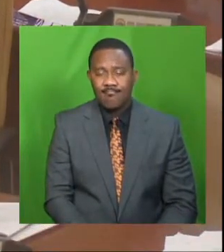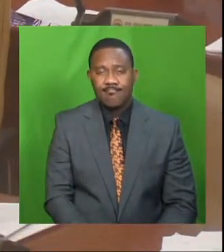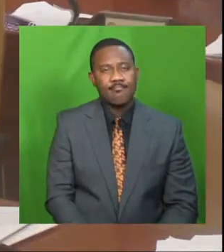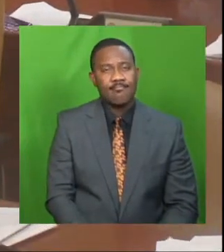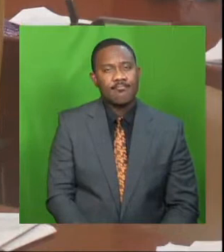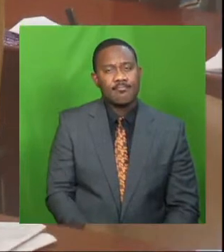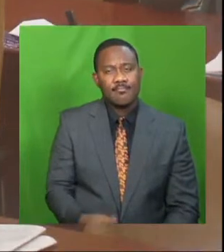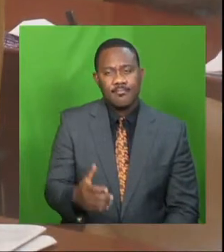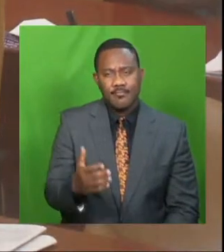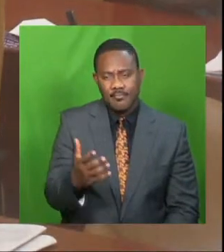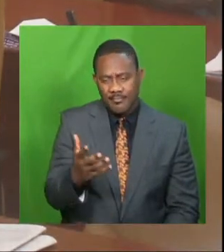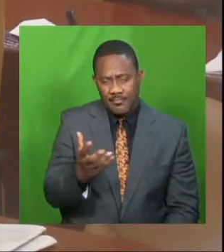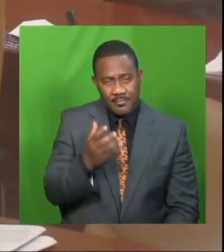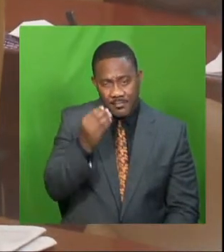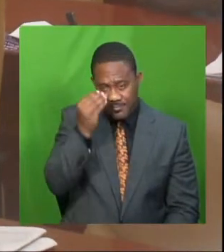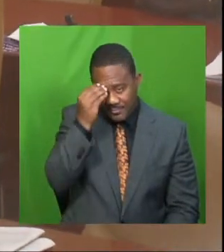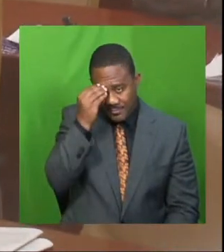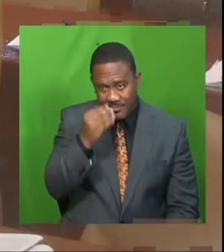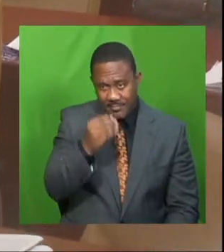dear minister,